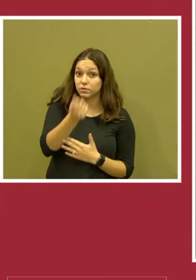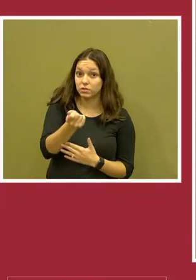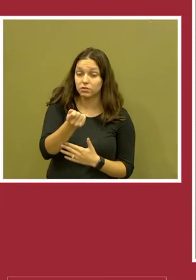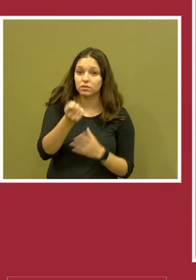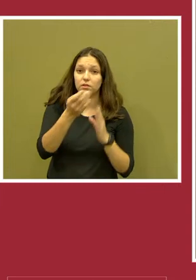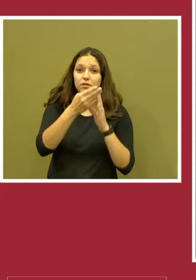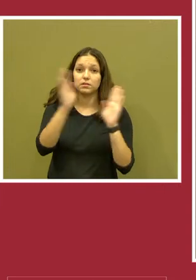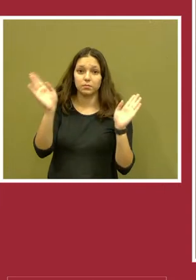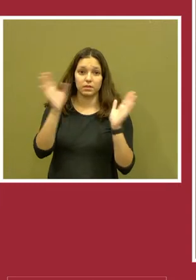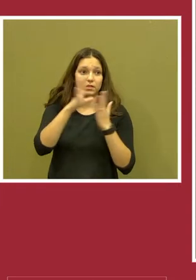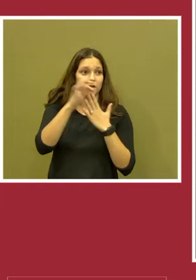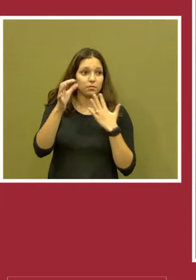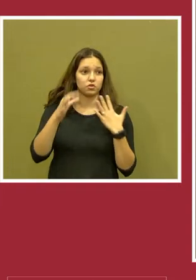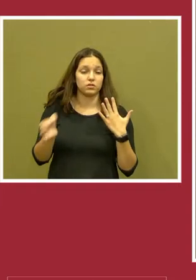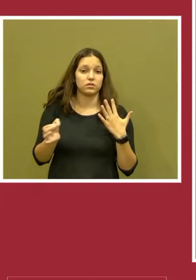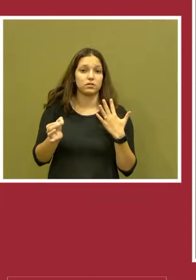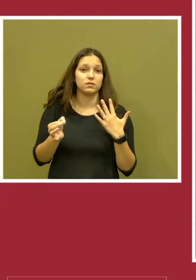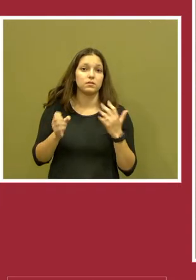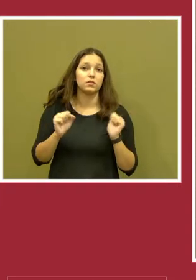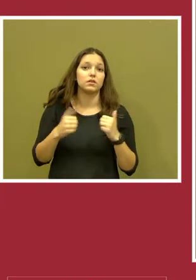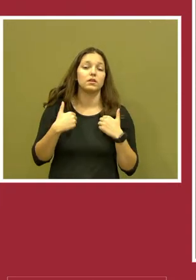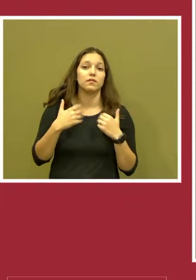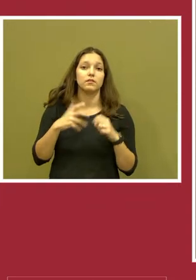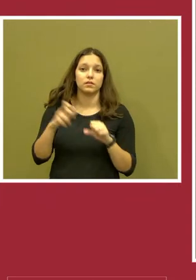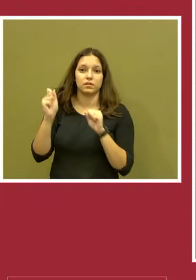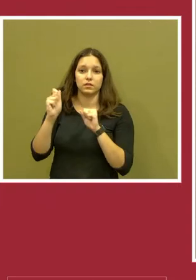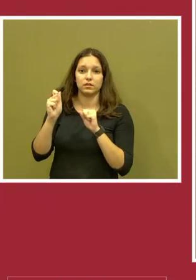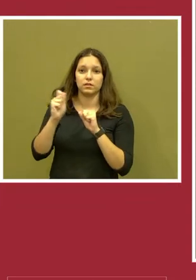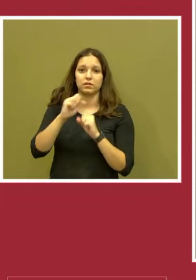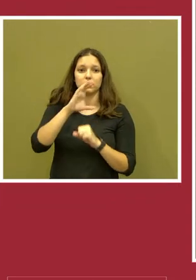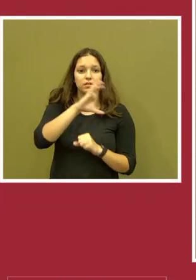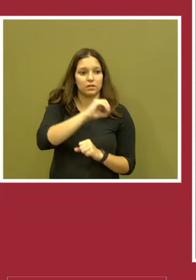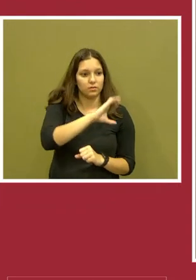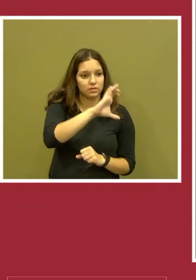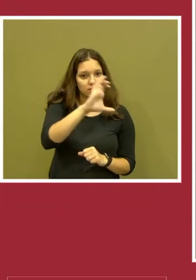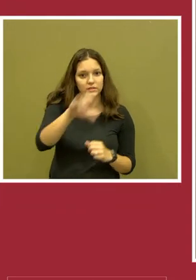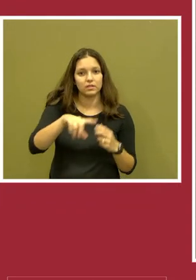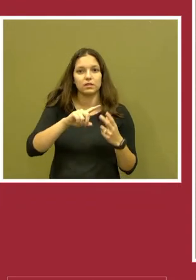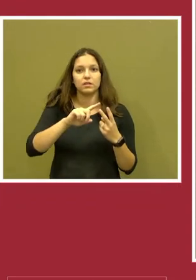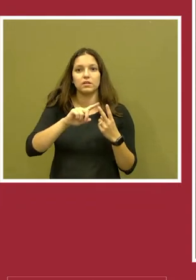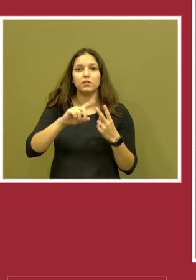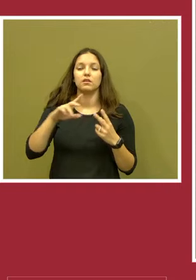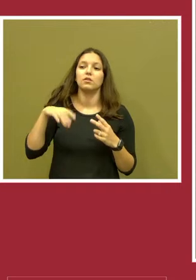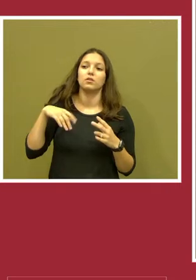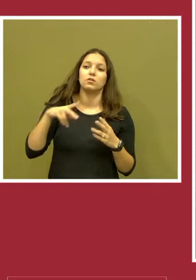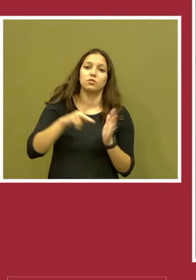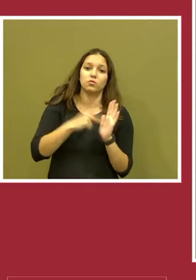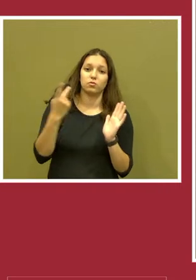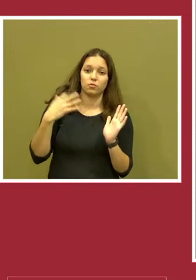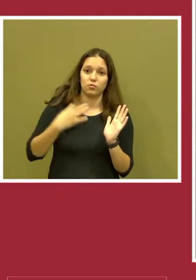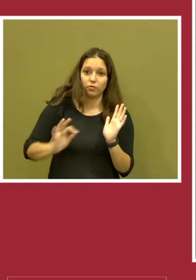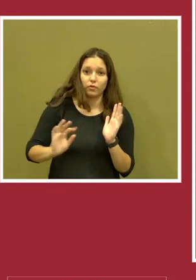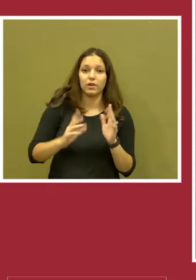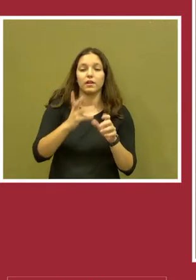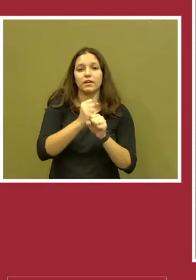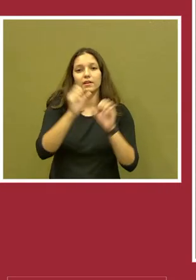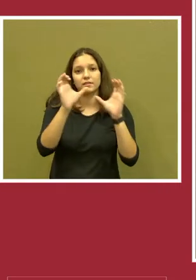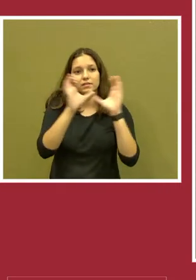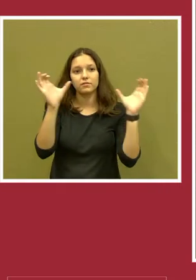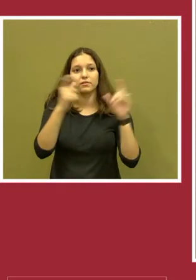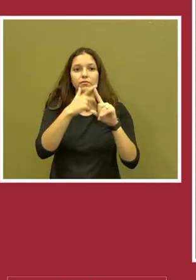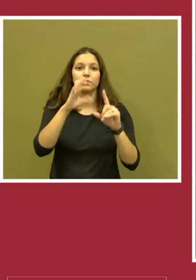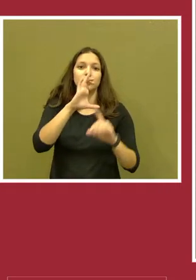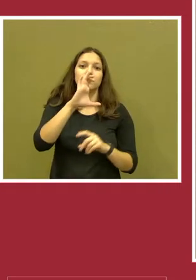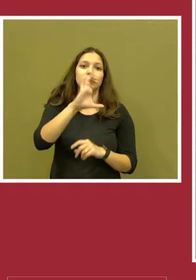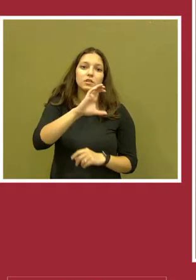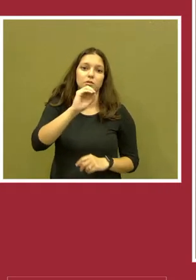expanded options where we can have them take it at like COCC and earn dual credit in CTE and get certification through COCC